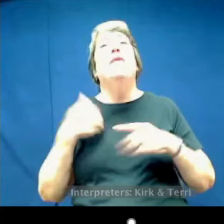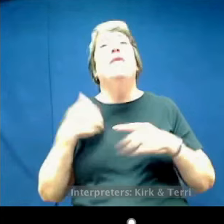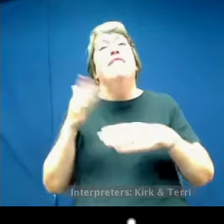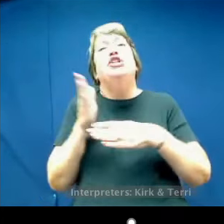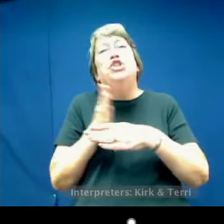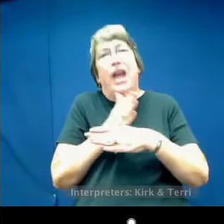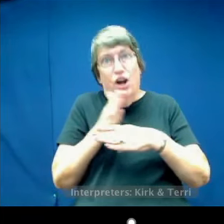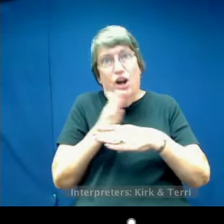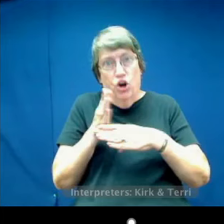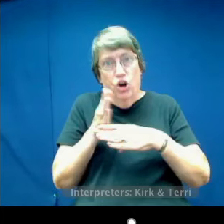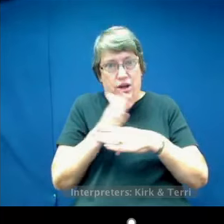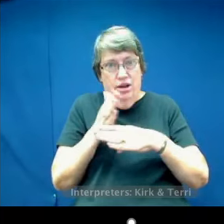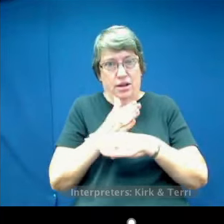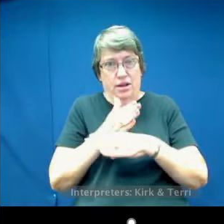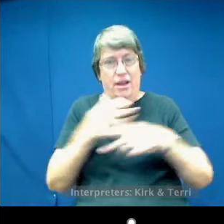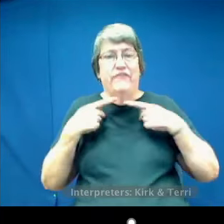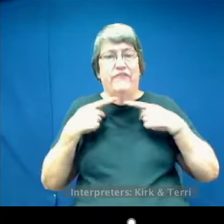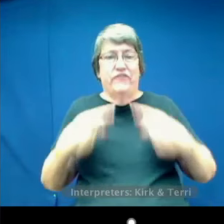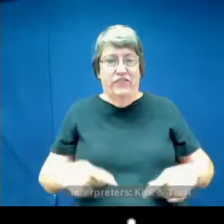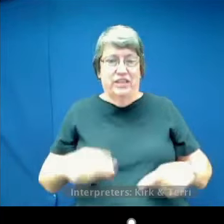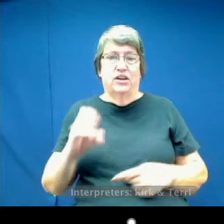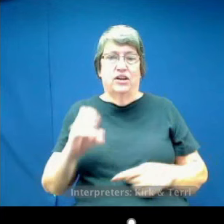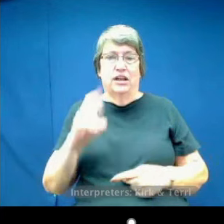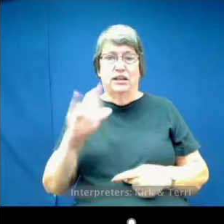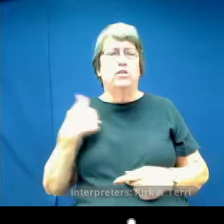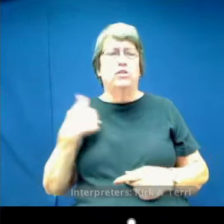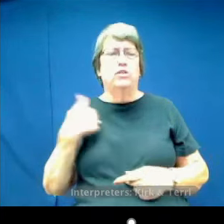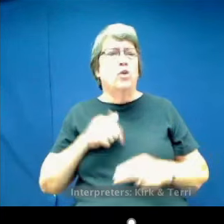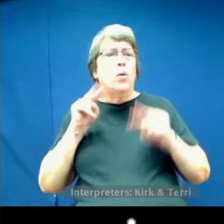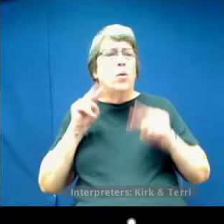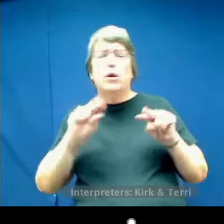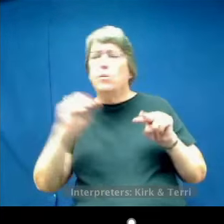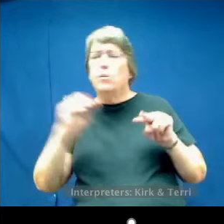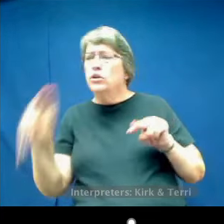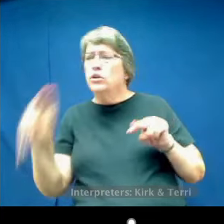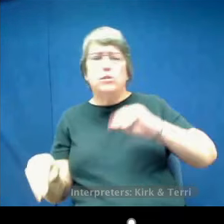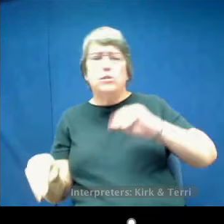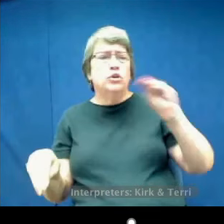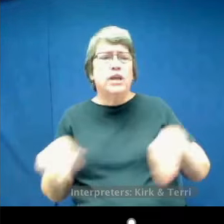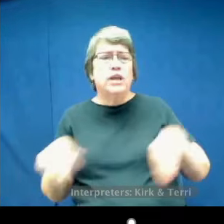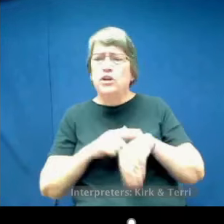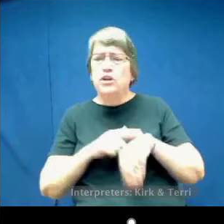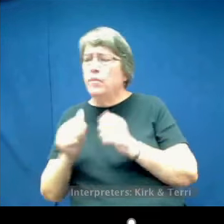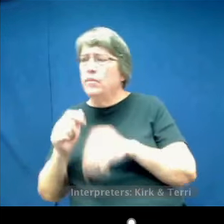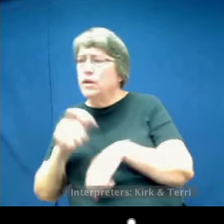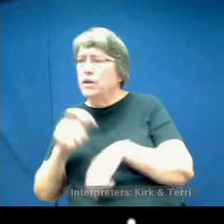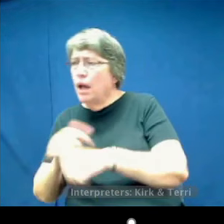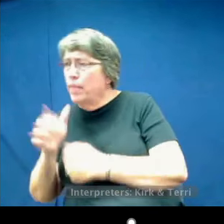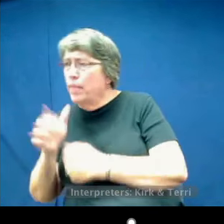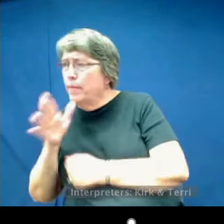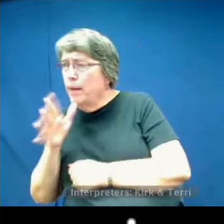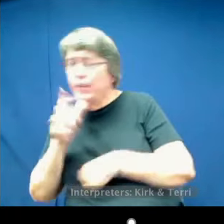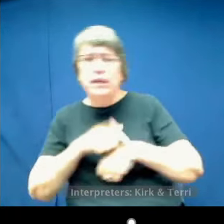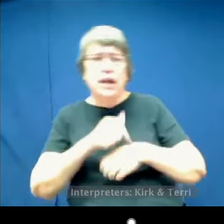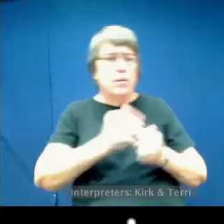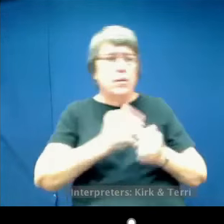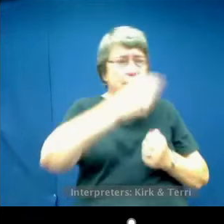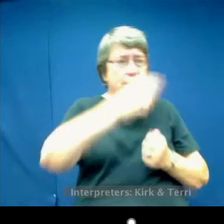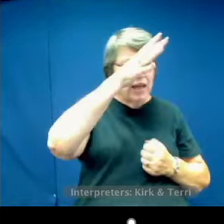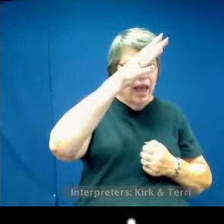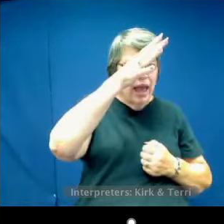look at how much time the child spends with either the mom or the dad, and you come up with a percentage of how